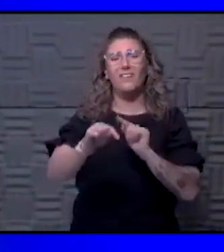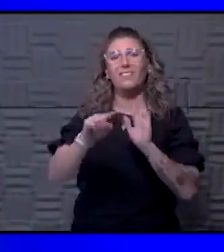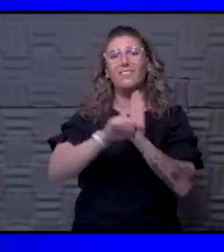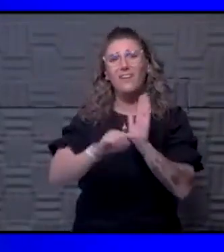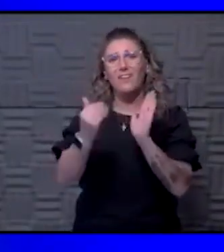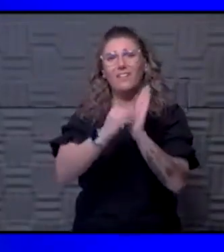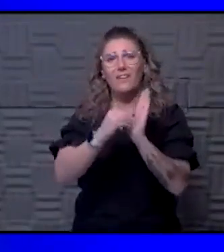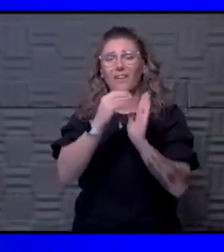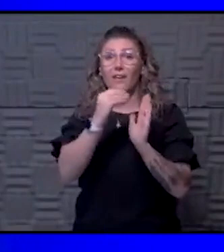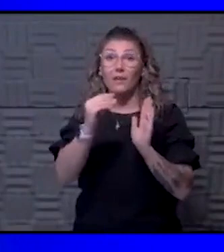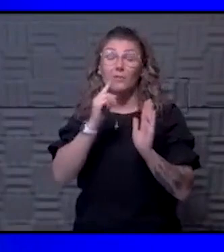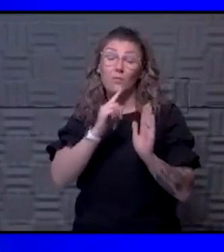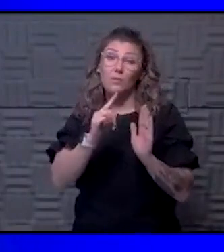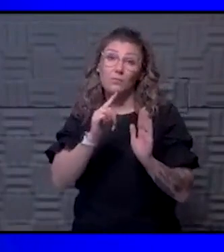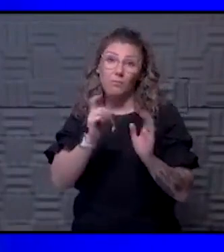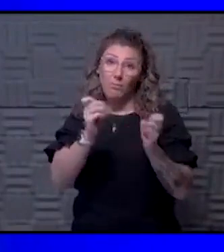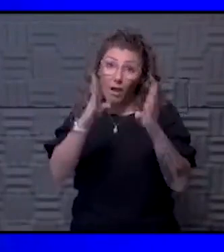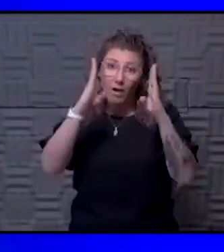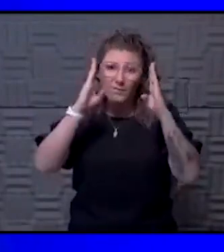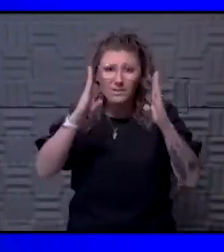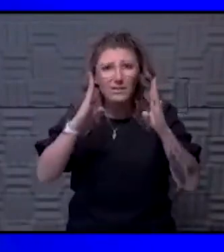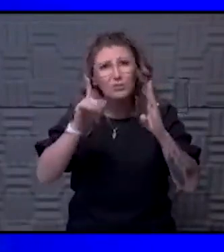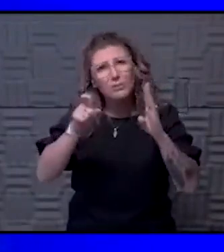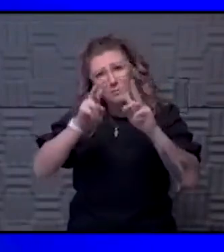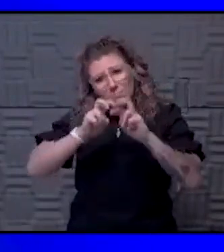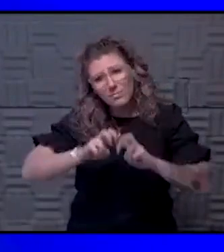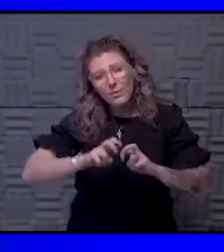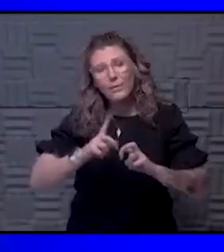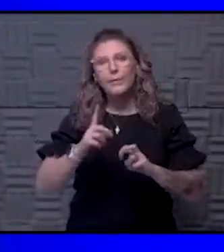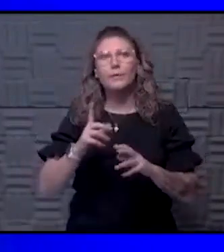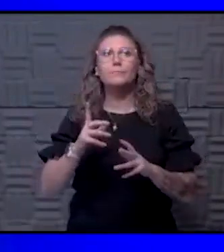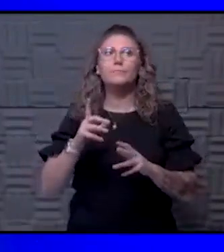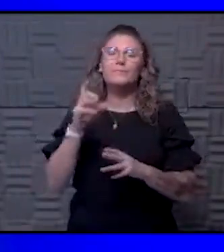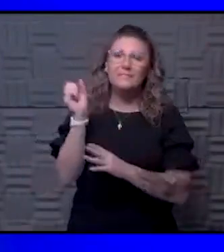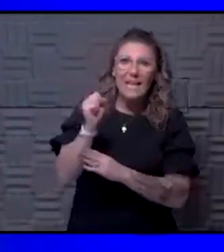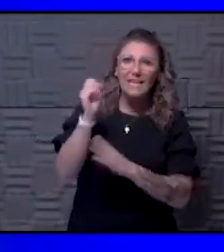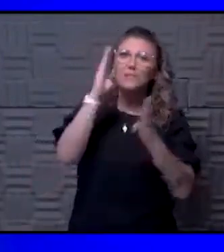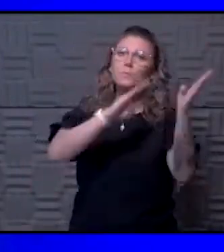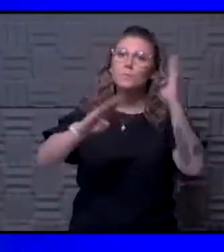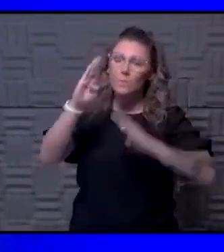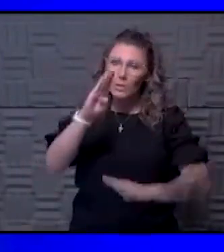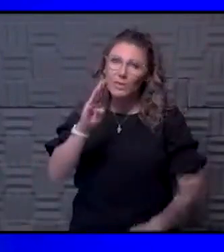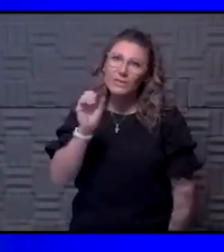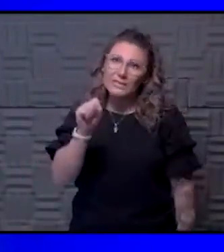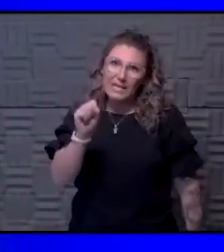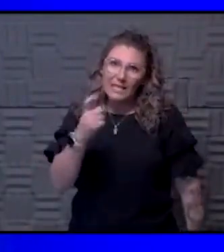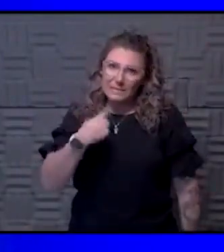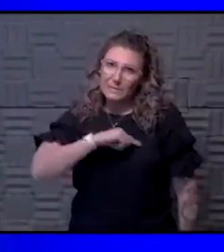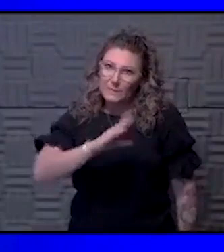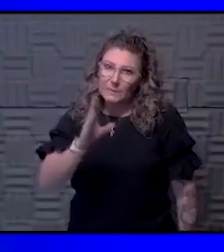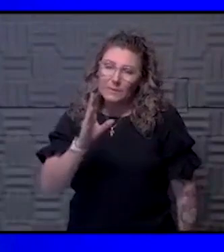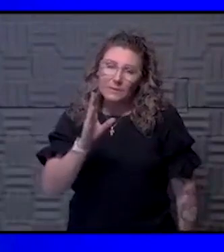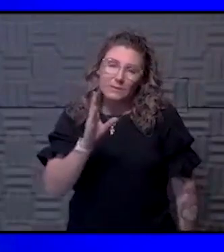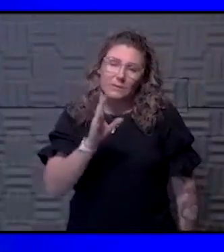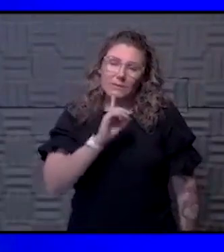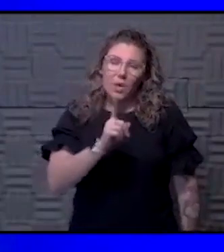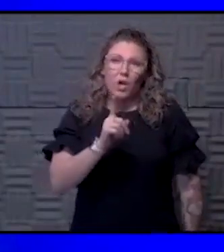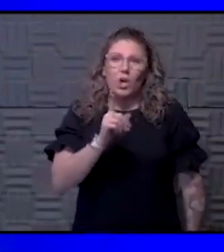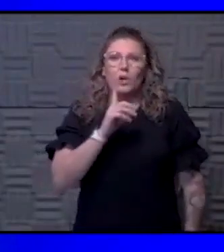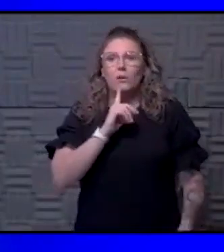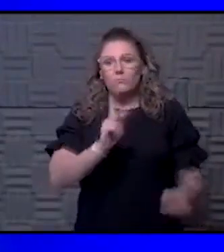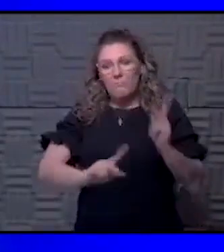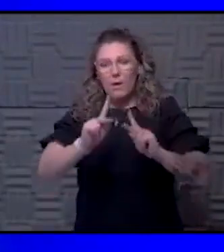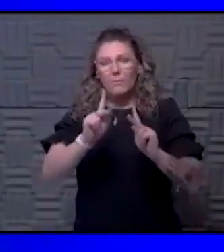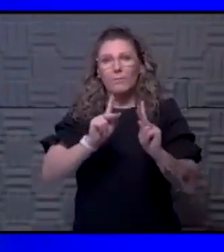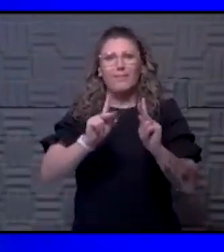of attention. So we are worried that populations of people, especially people